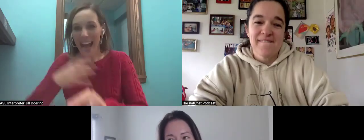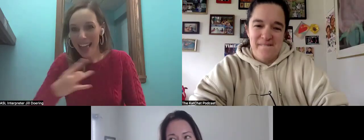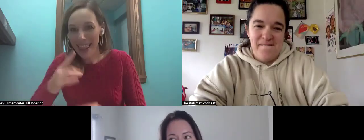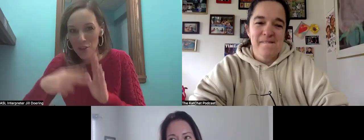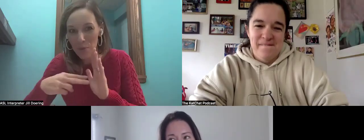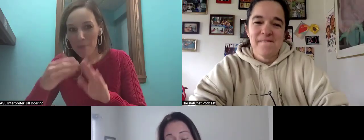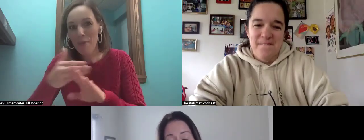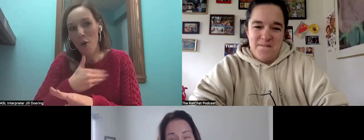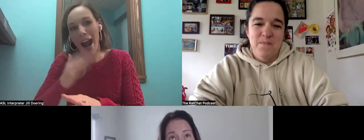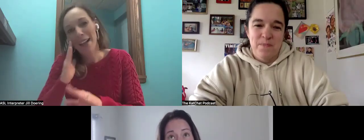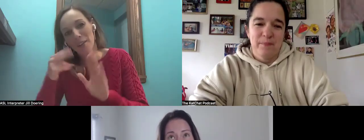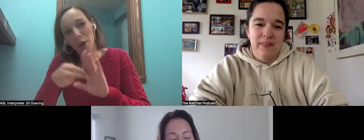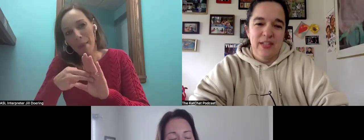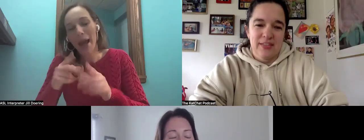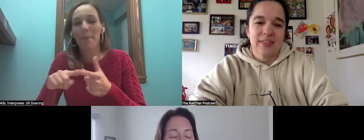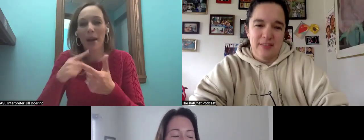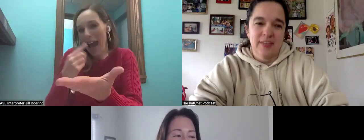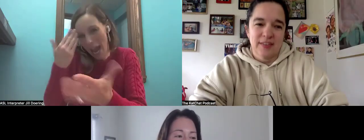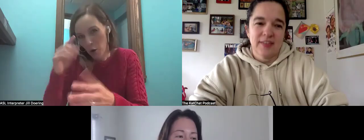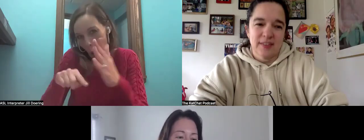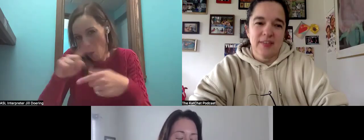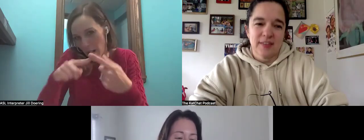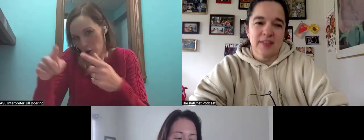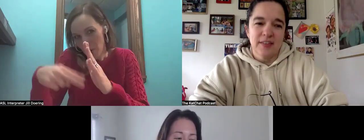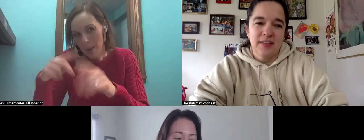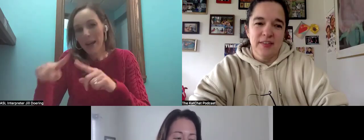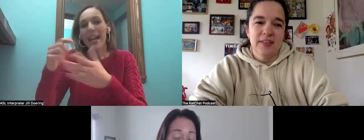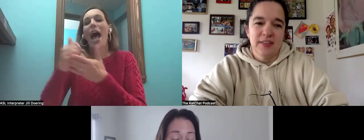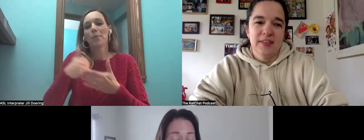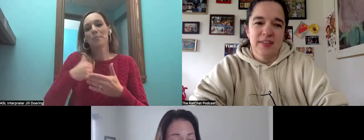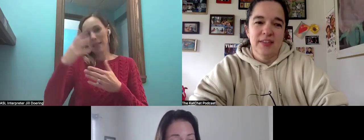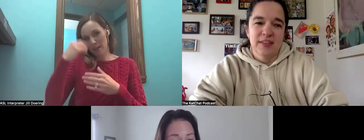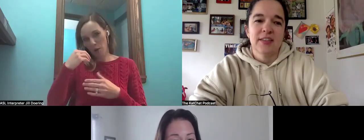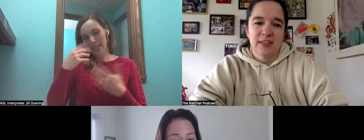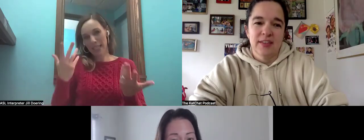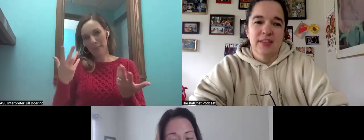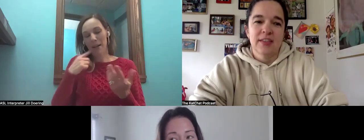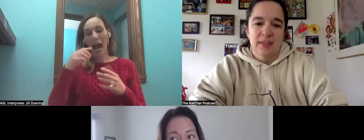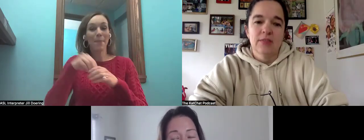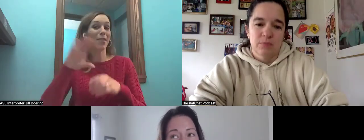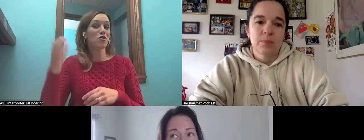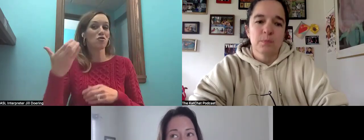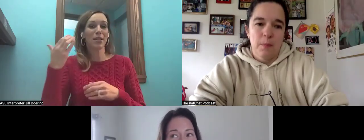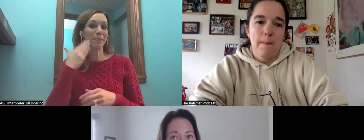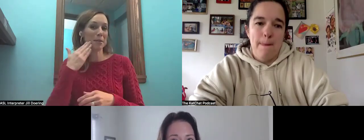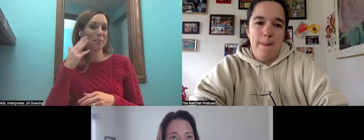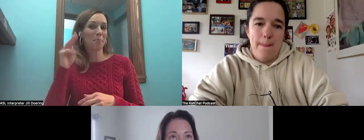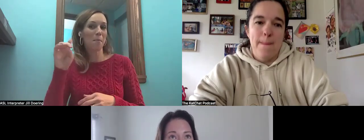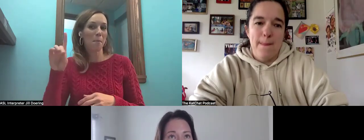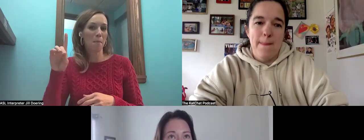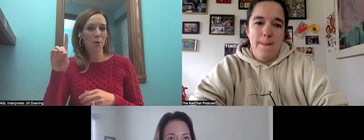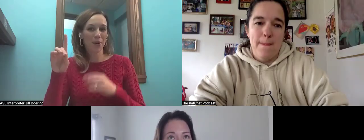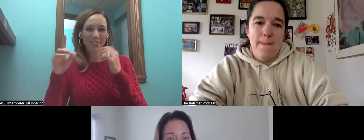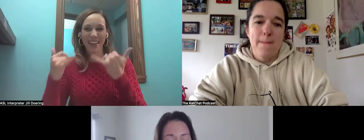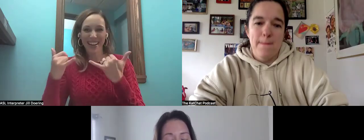you read, but it helps me to go to sleep. And so I'm definitely in the Christmas mode right now. But because of